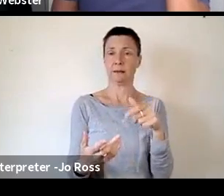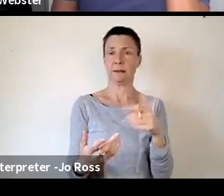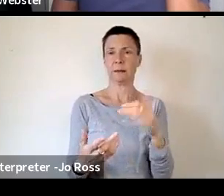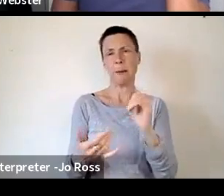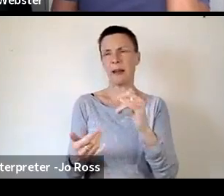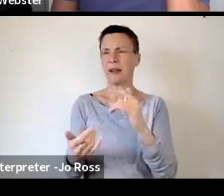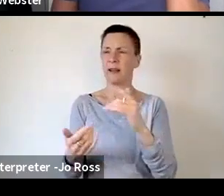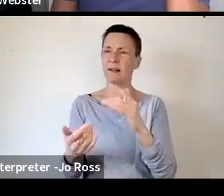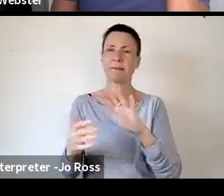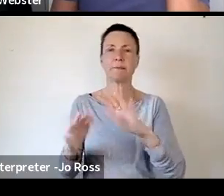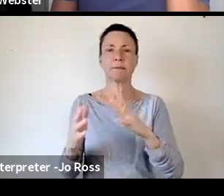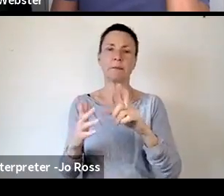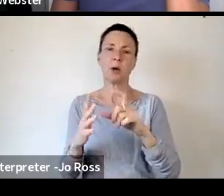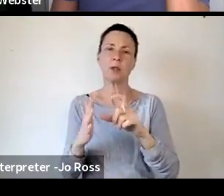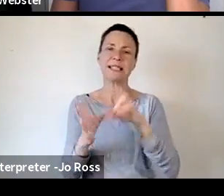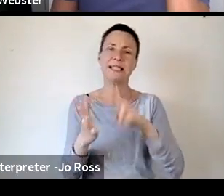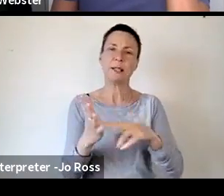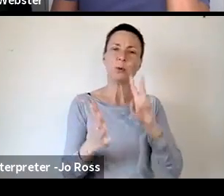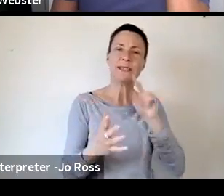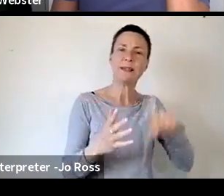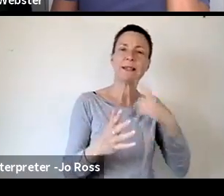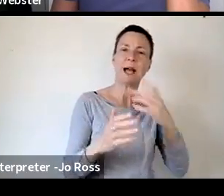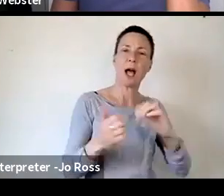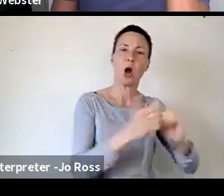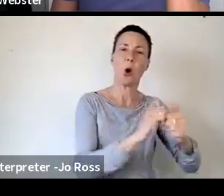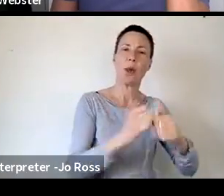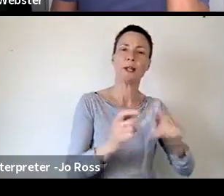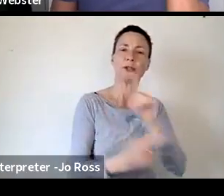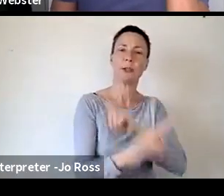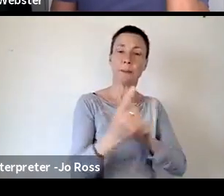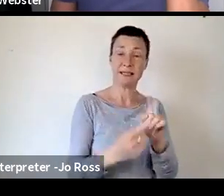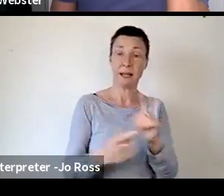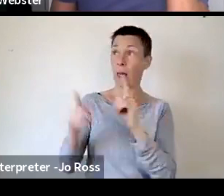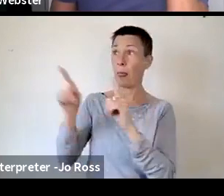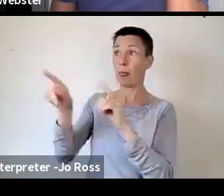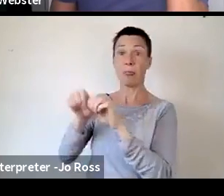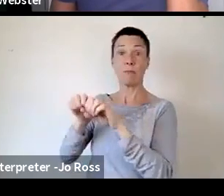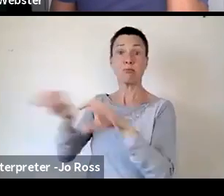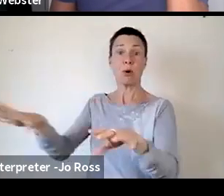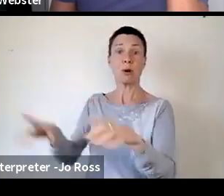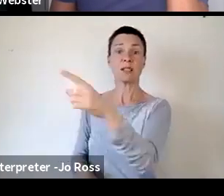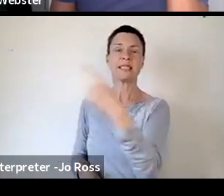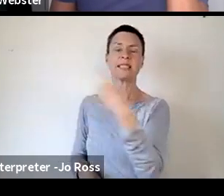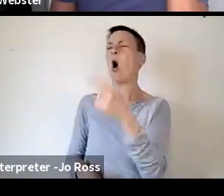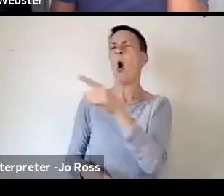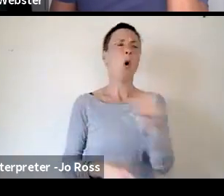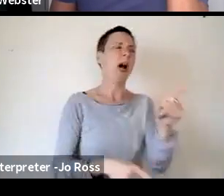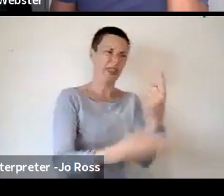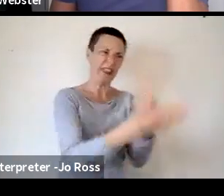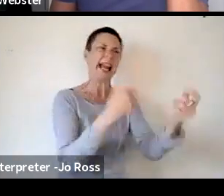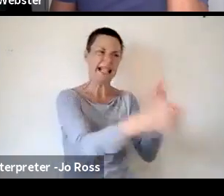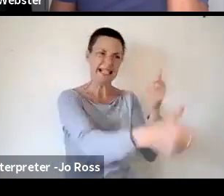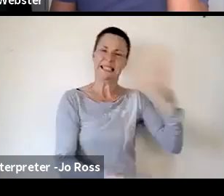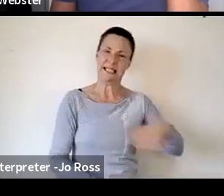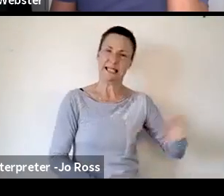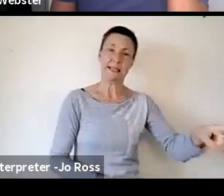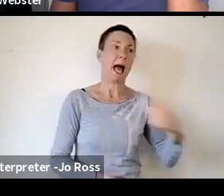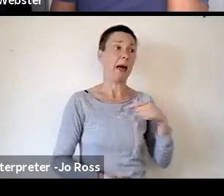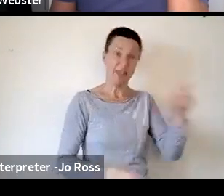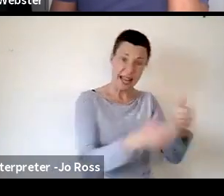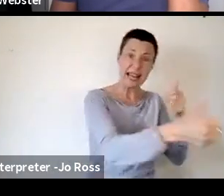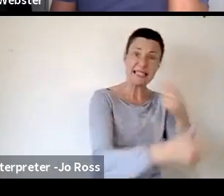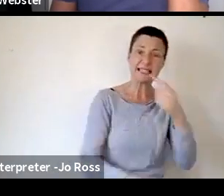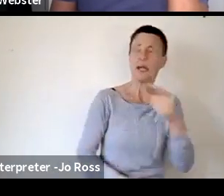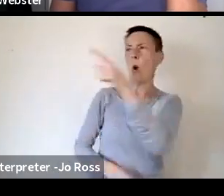has seen this at a coalition meeting, is that broadcasters say it's the indies that need to do it, and the indies say the broadcasters need to give